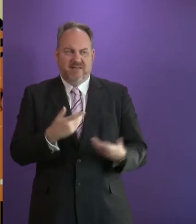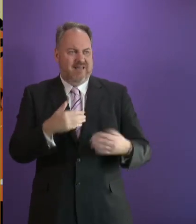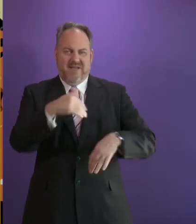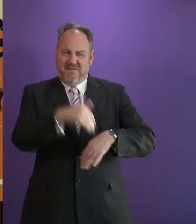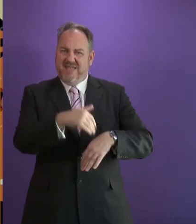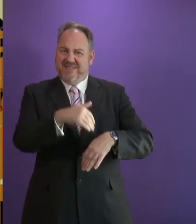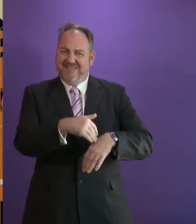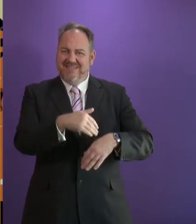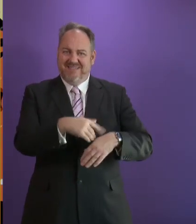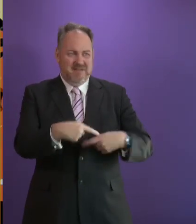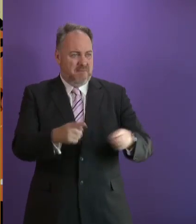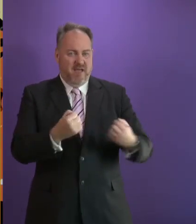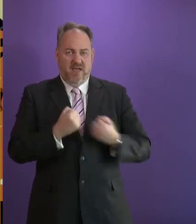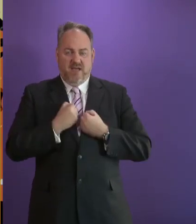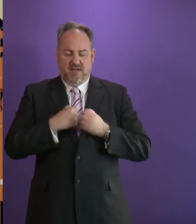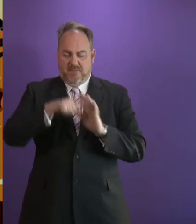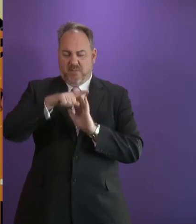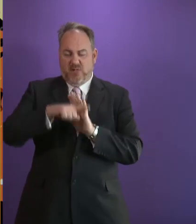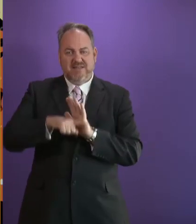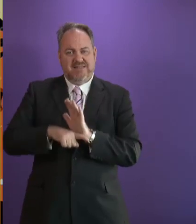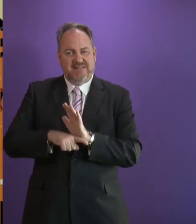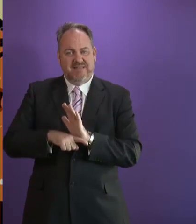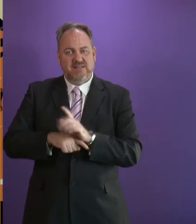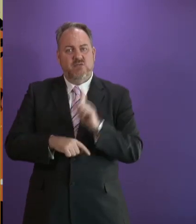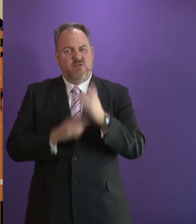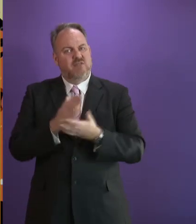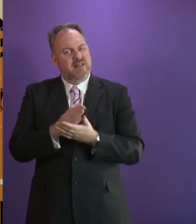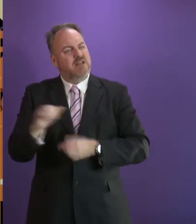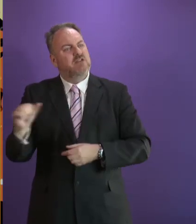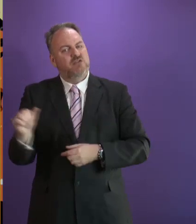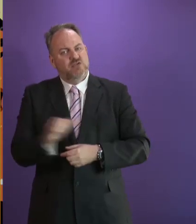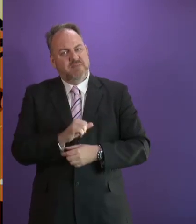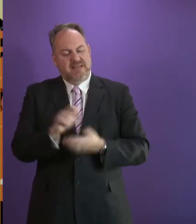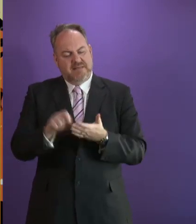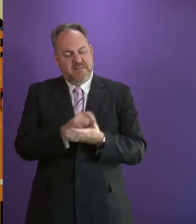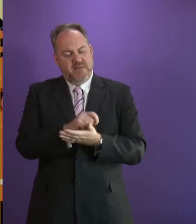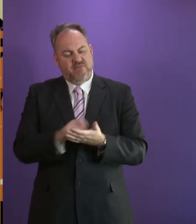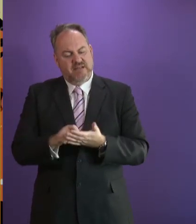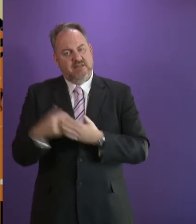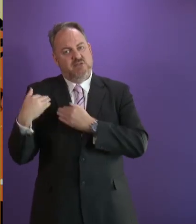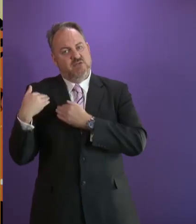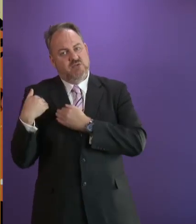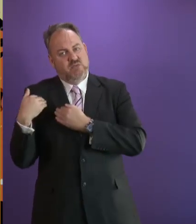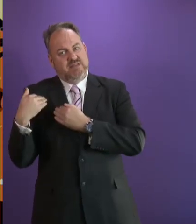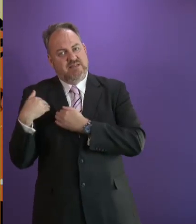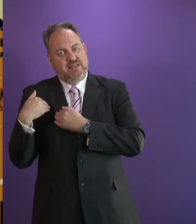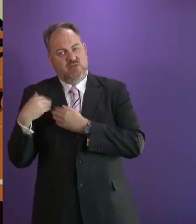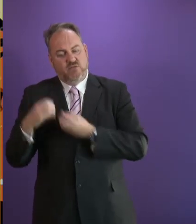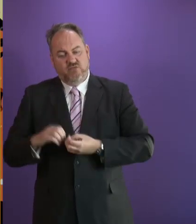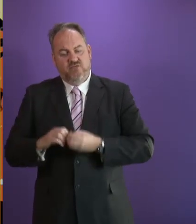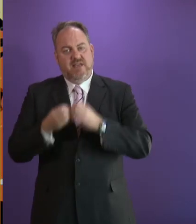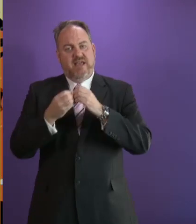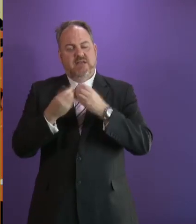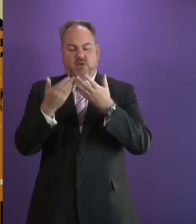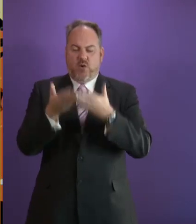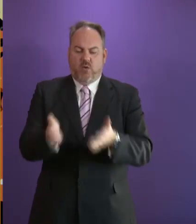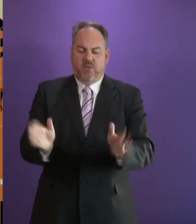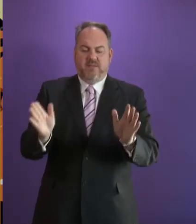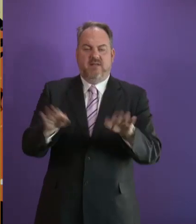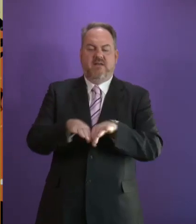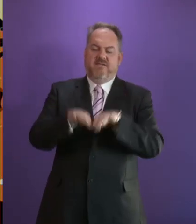to be in this room. They have to be elected. It is our democratic responsibility, if we want to create an open, participative